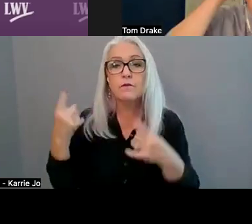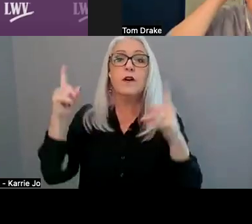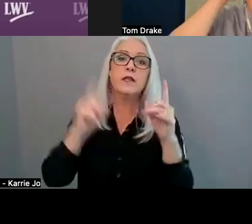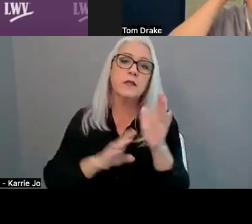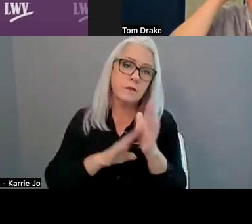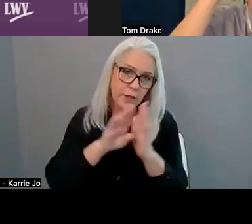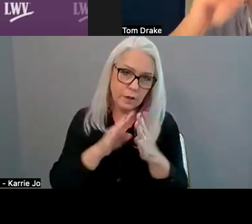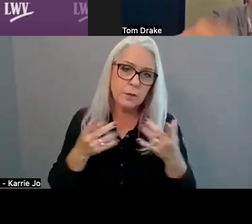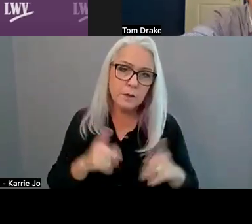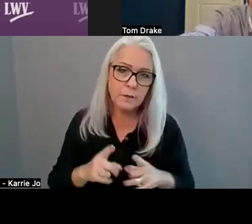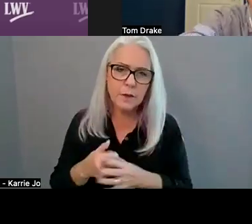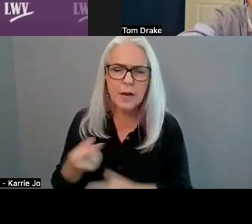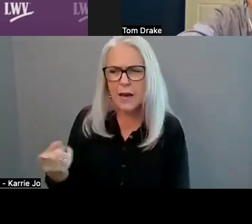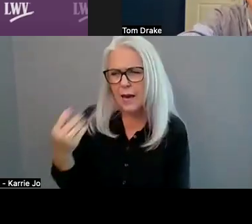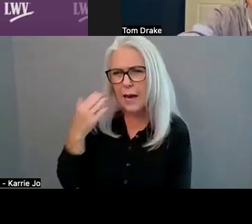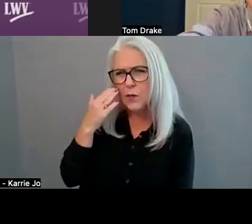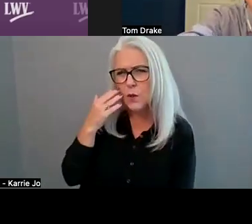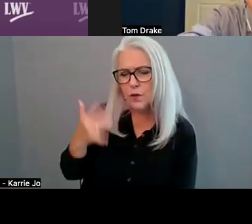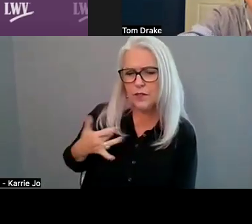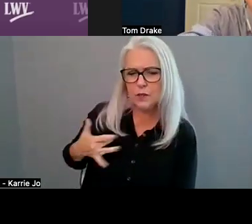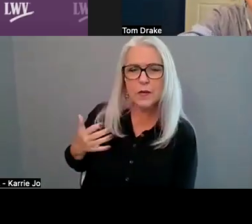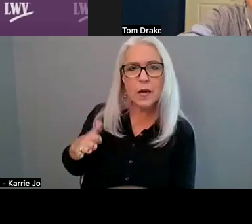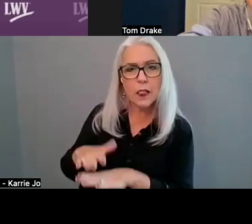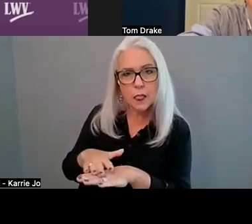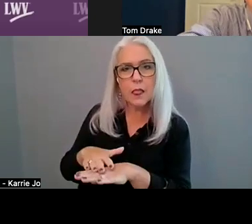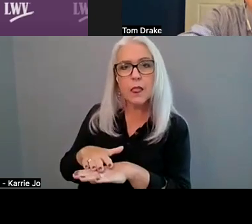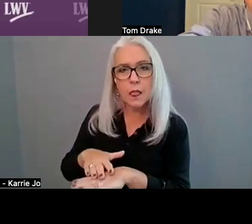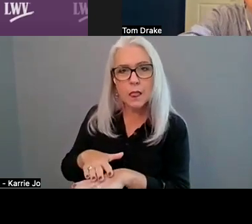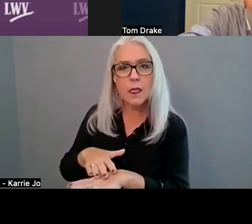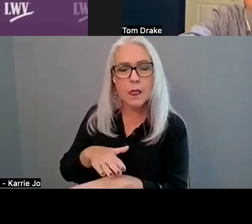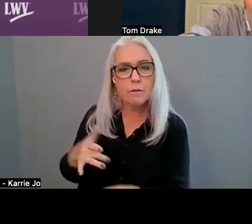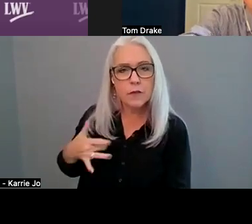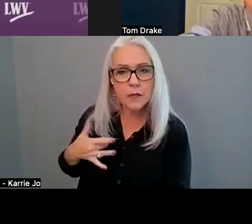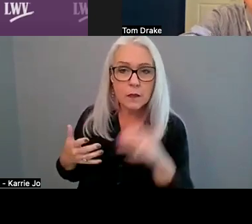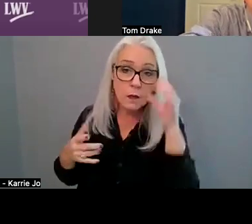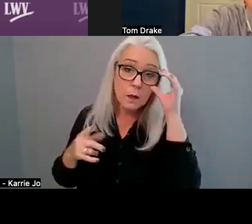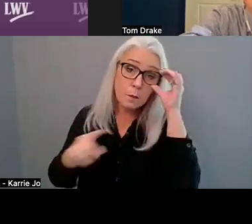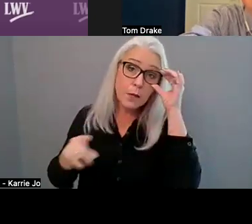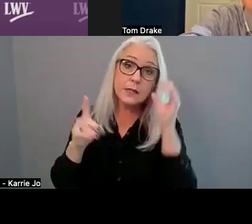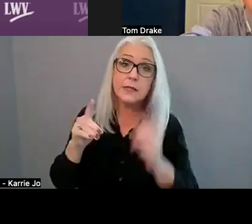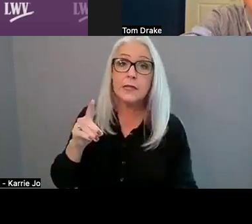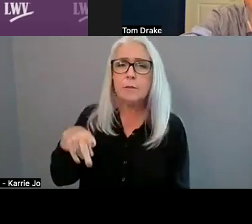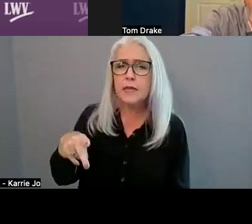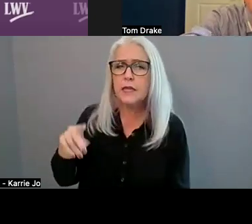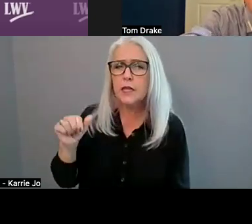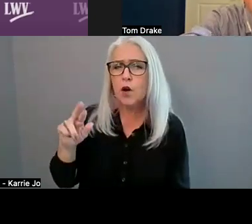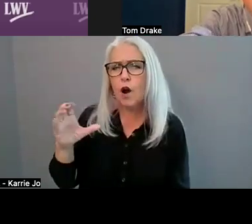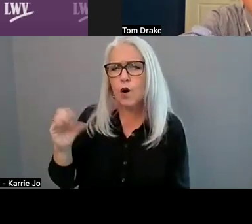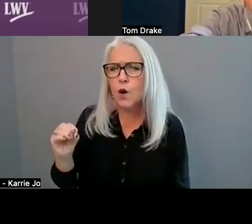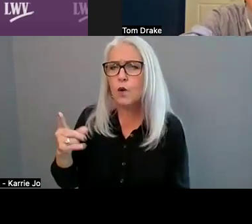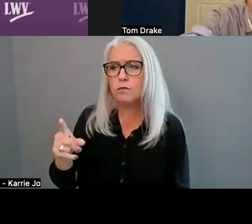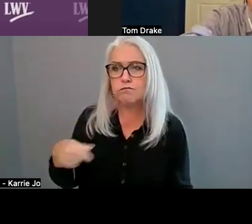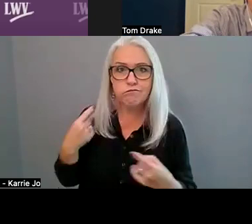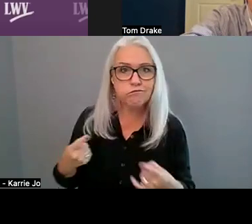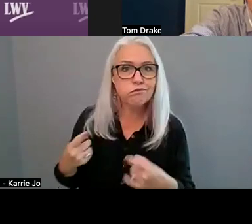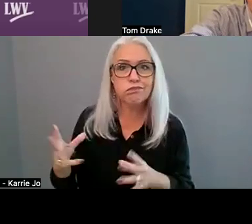I mean, I know that it seems like it's moving slowly, but actually, BP Arco has been very engaged with the village. We meet with them